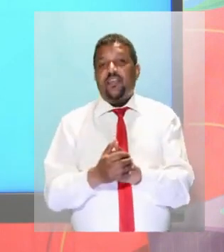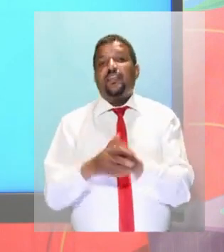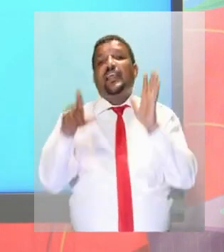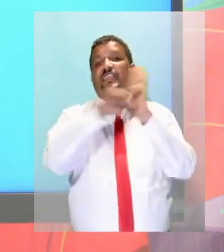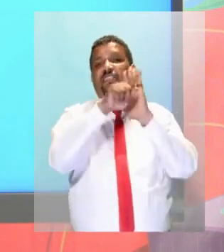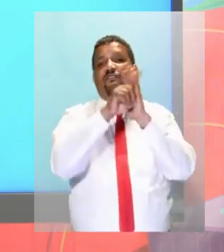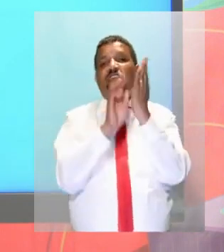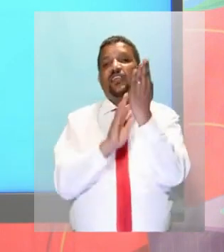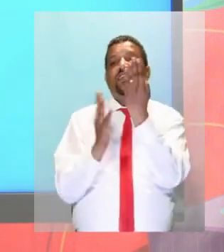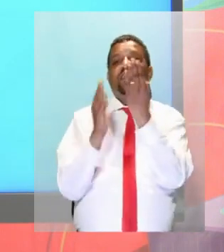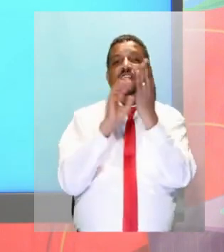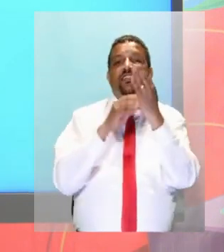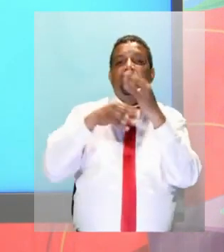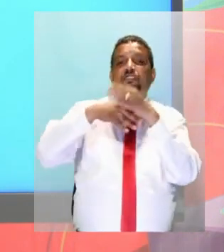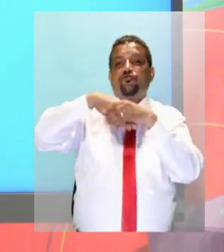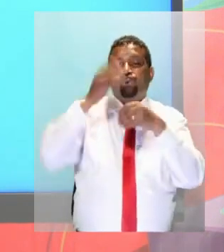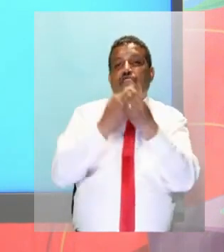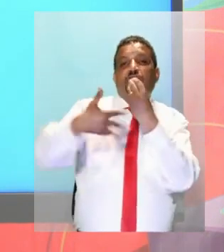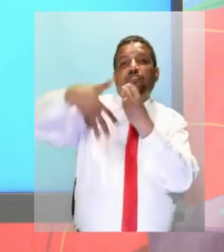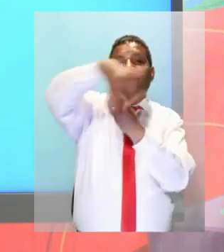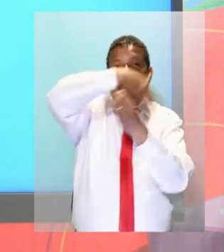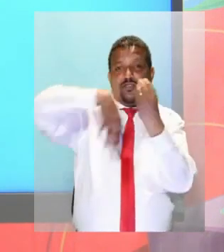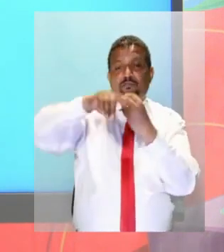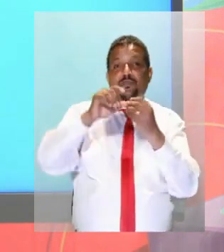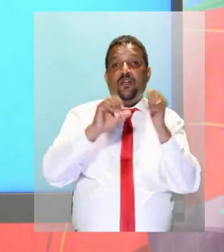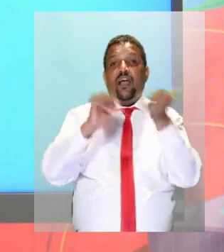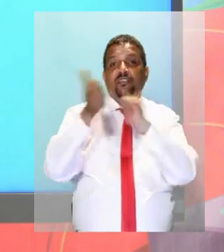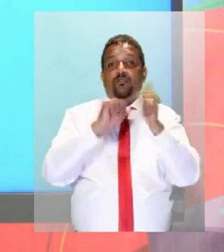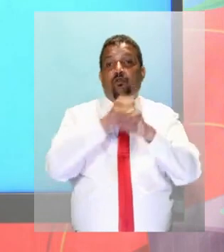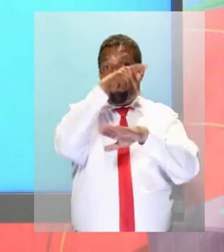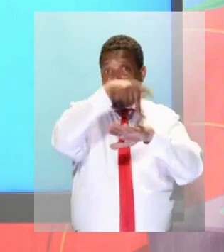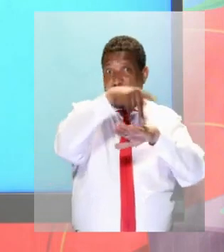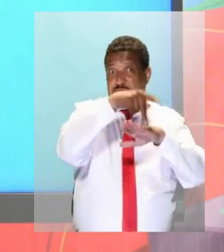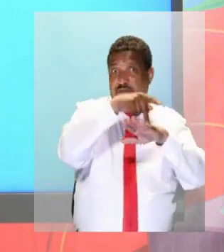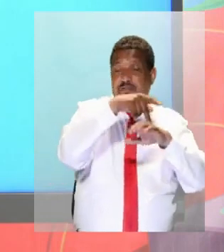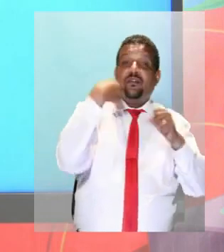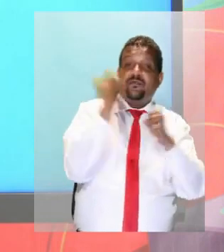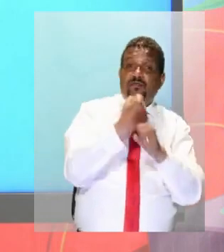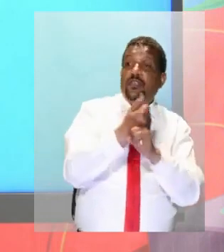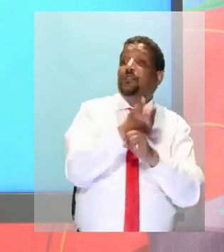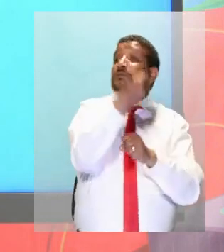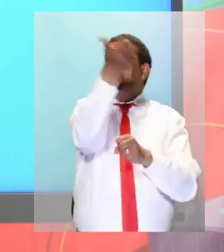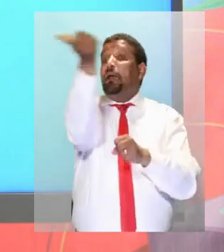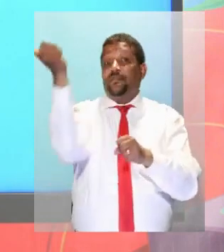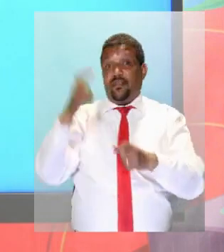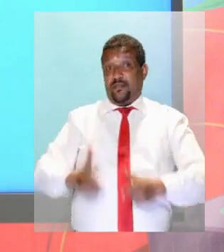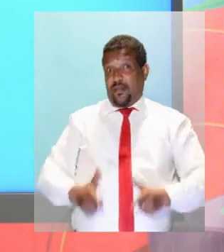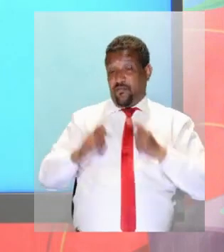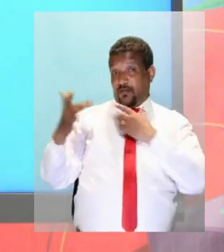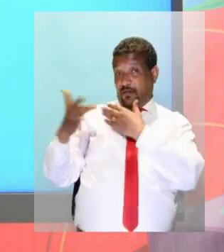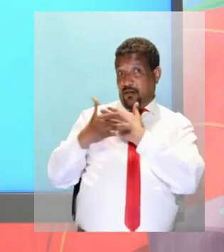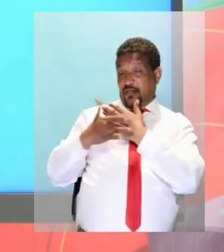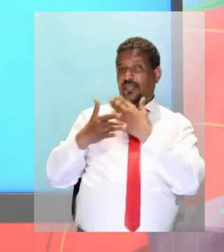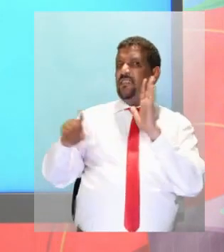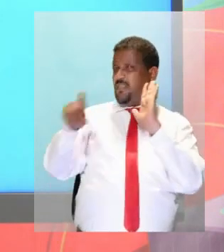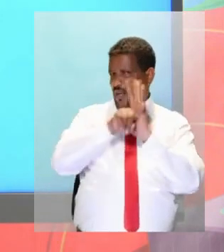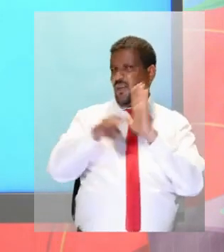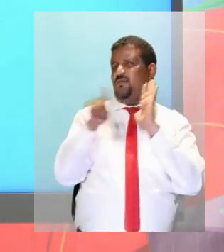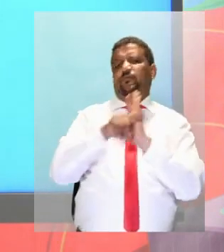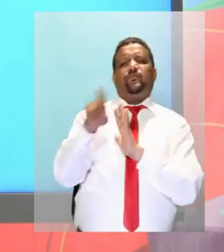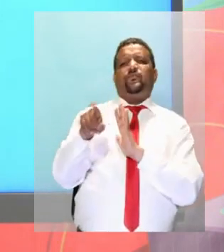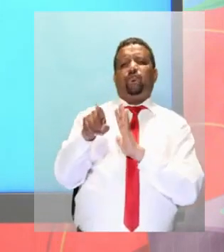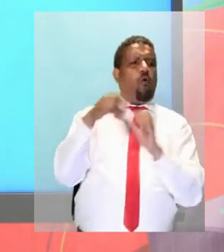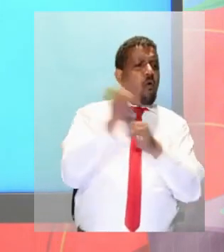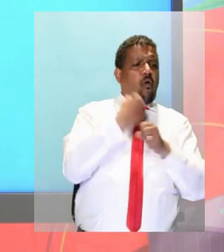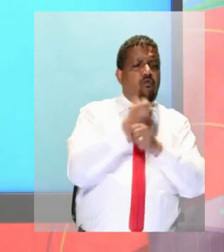Negative externality means if the action of one party affects the livelihood of the other, in this case there is negative